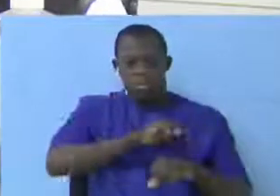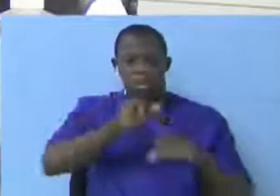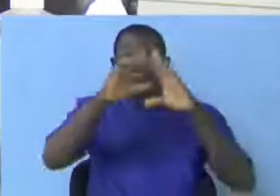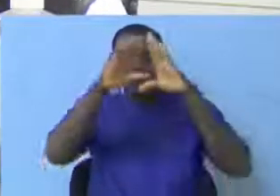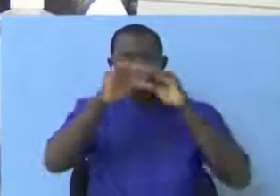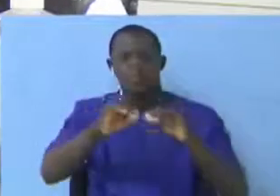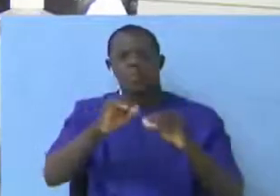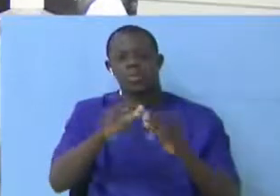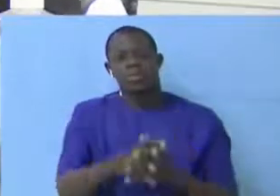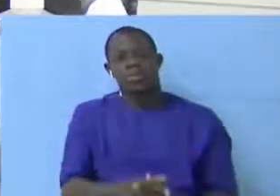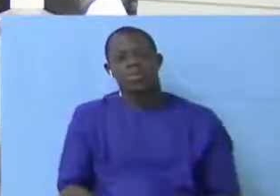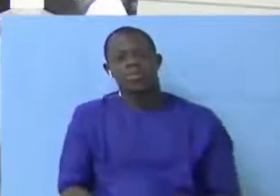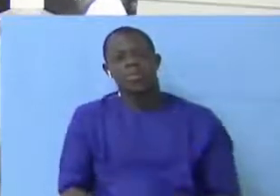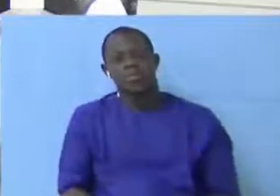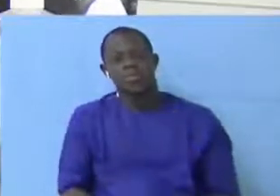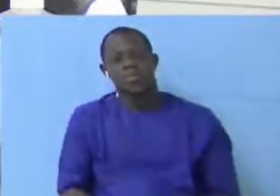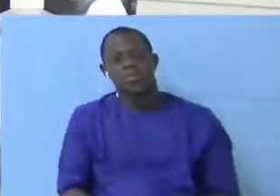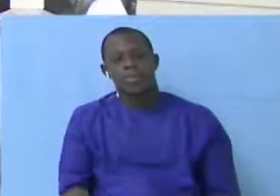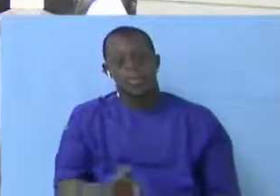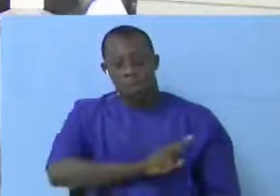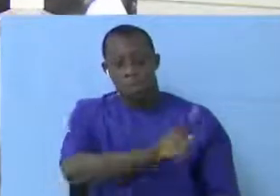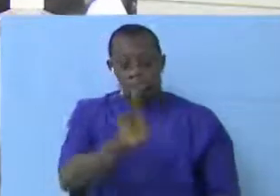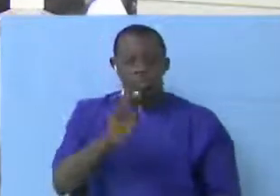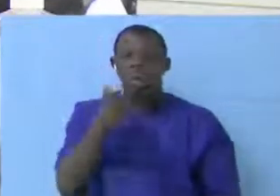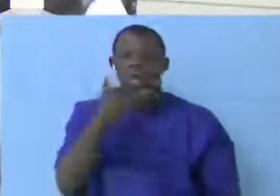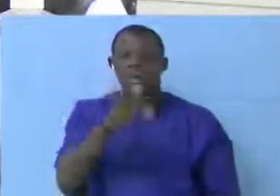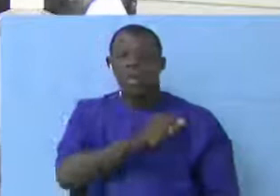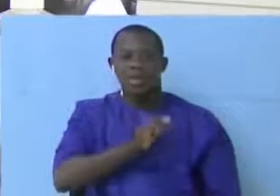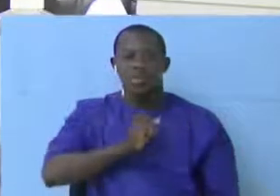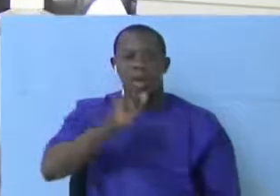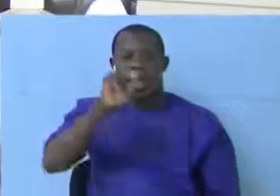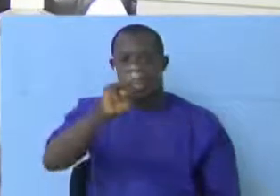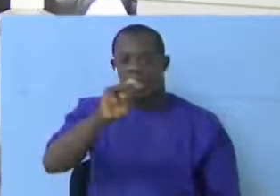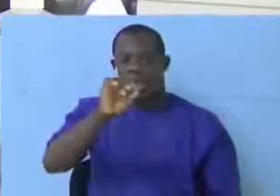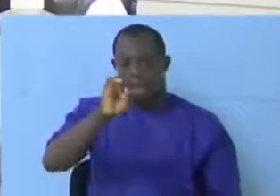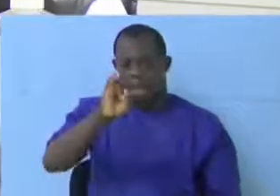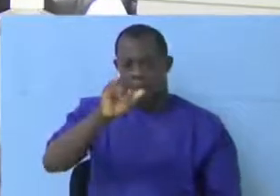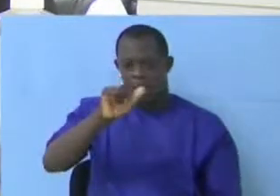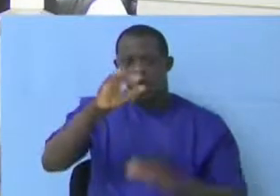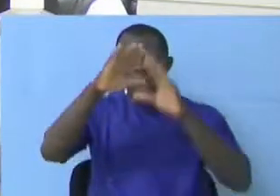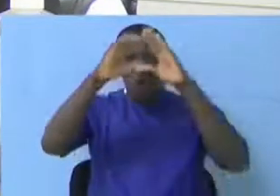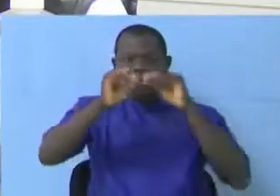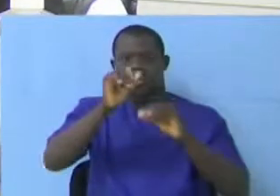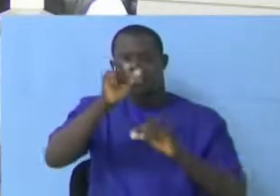we asked our men, our NI officers in Farafenye,